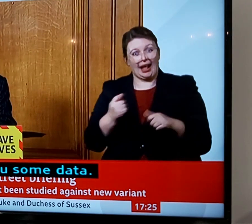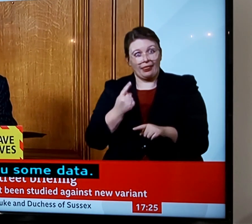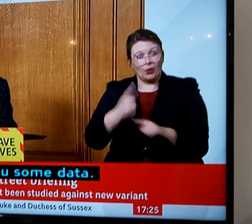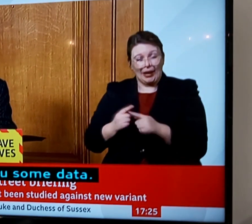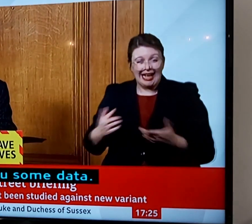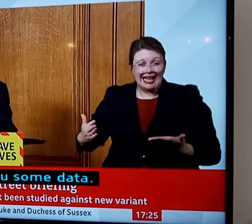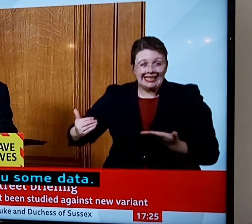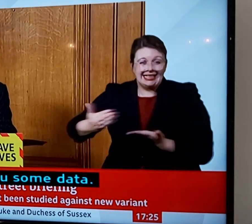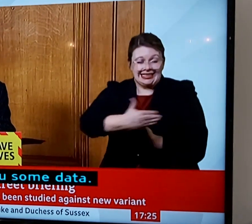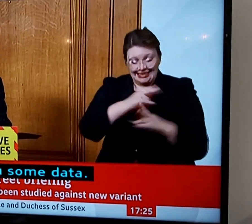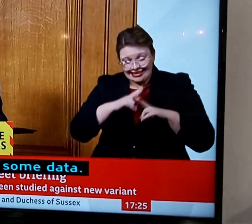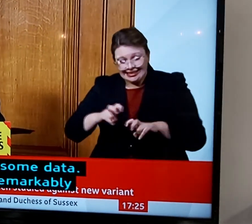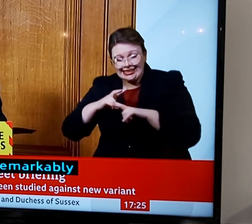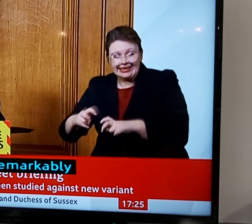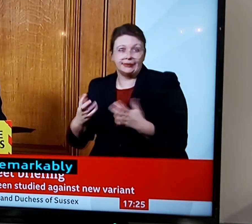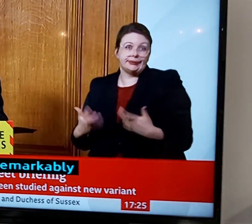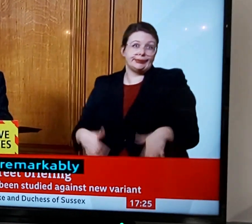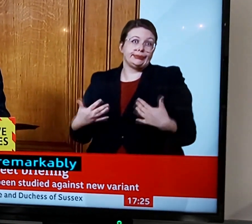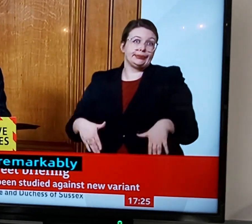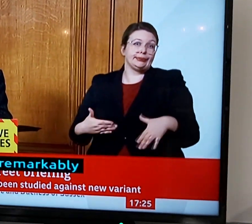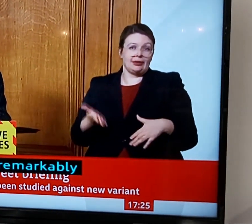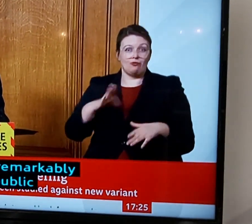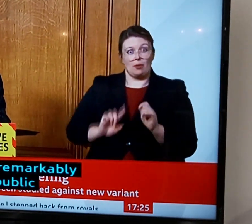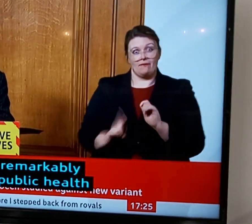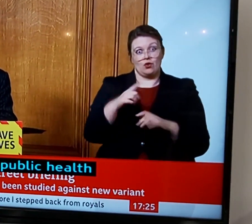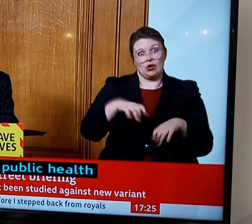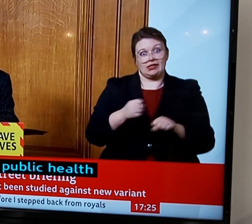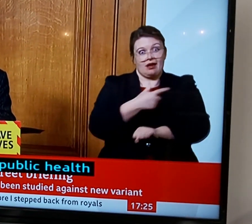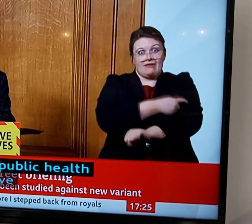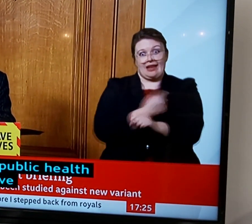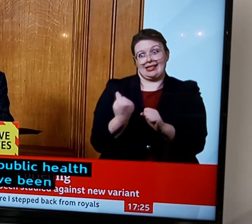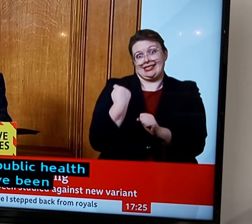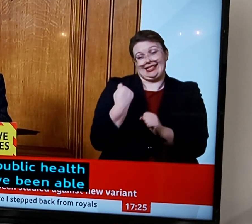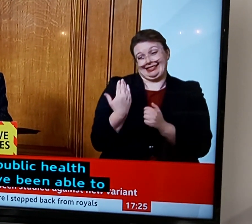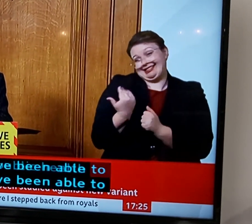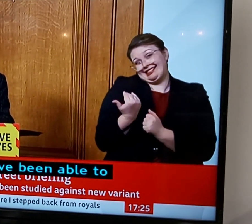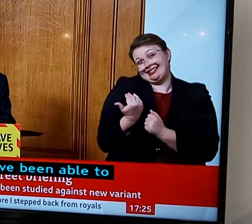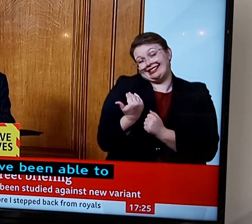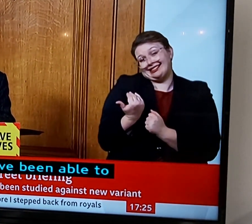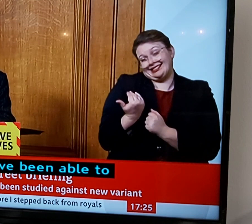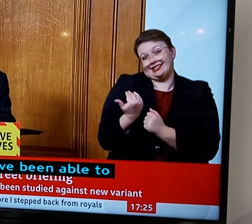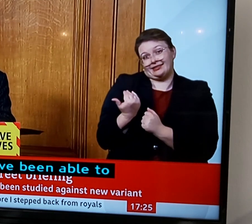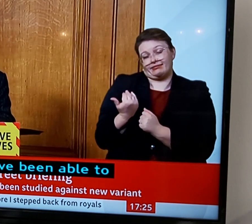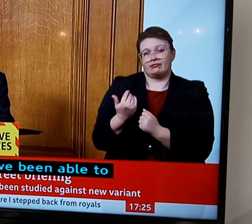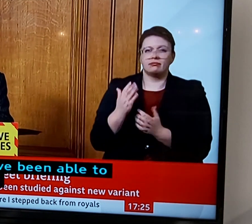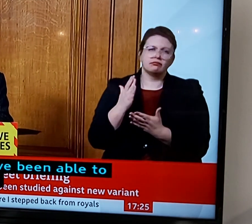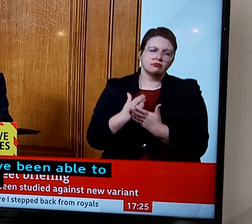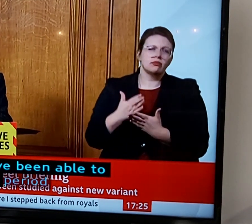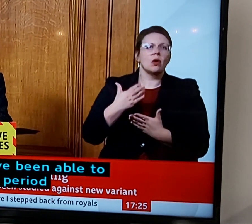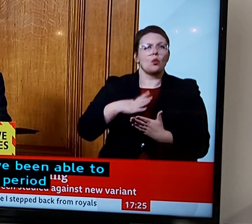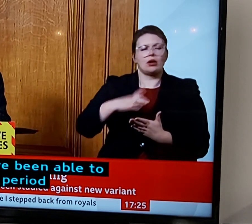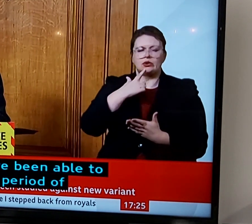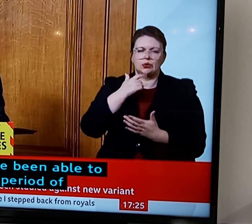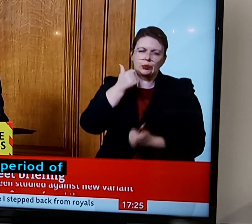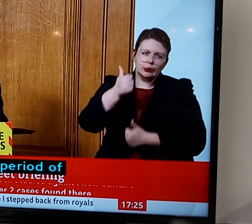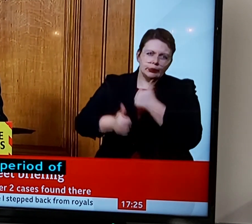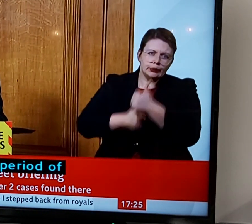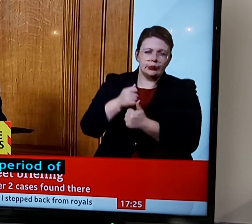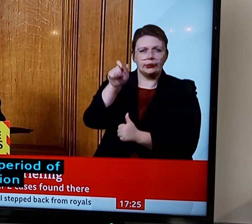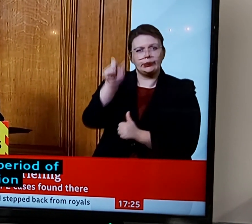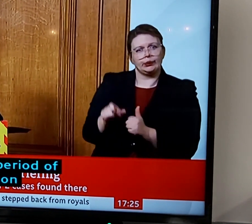very short period of time since our vaccination programme began. And I particularly want to mention